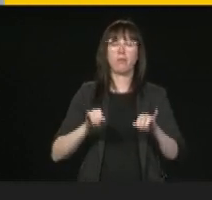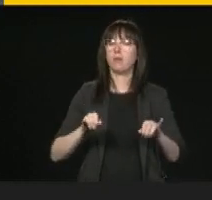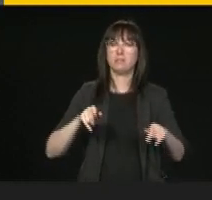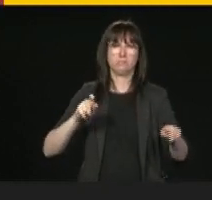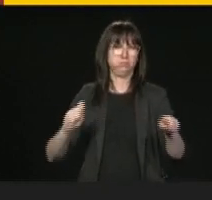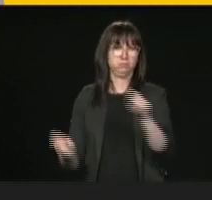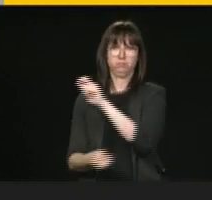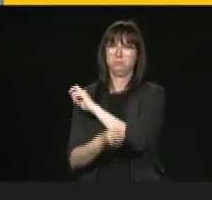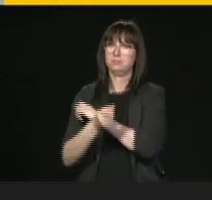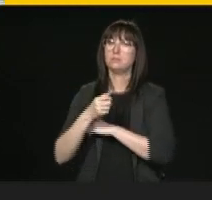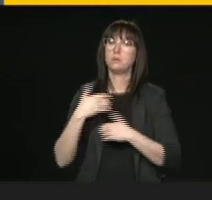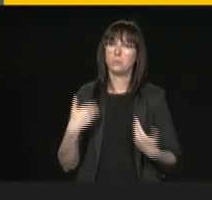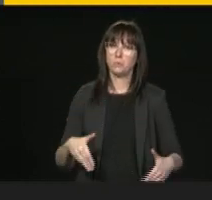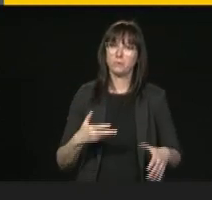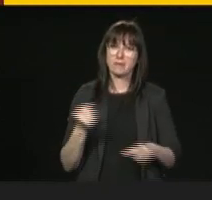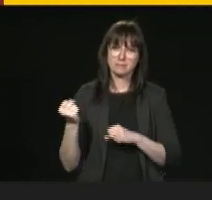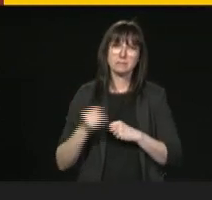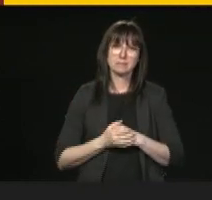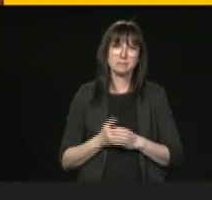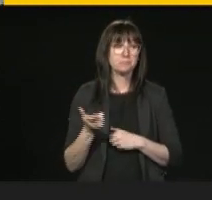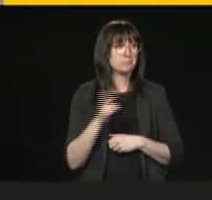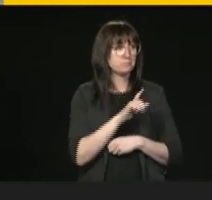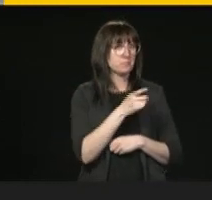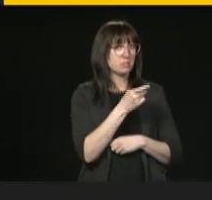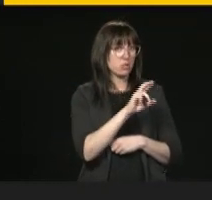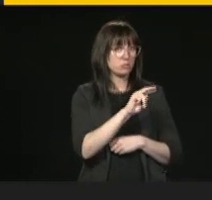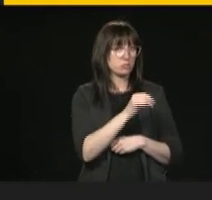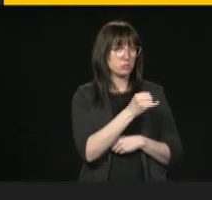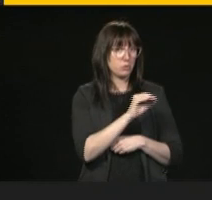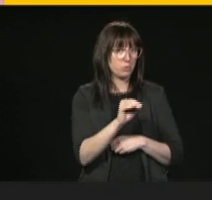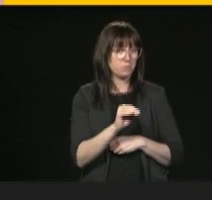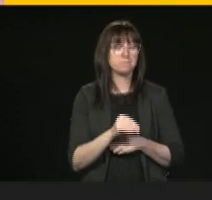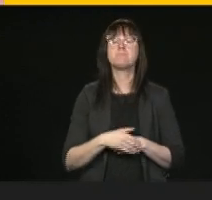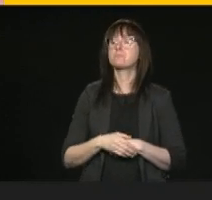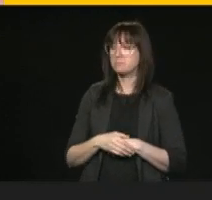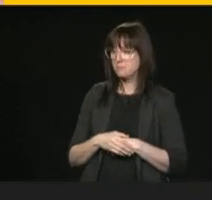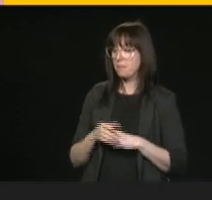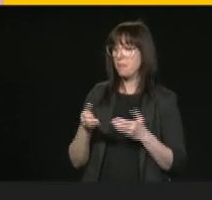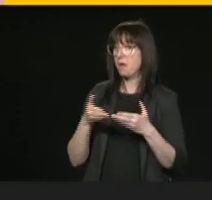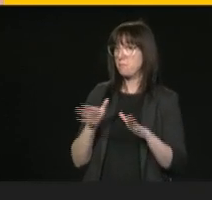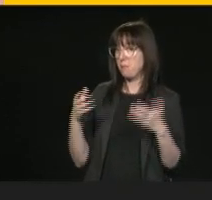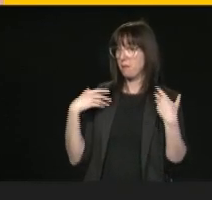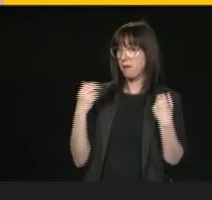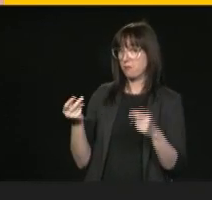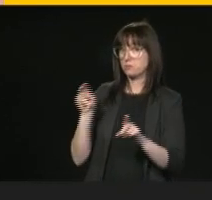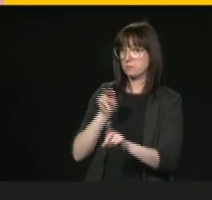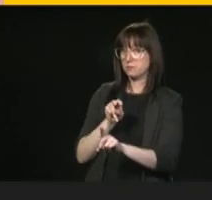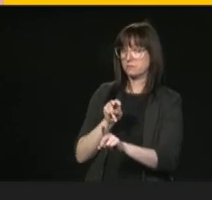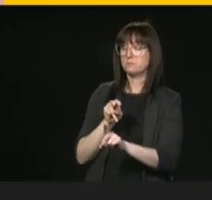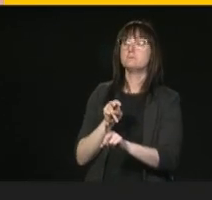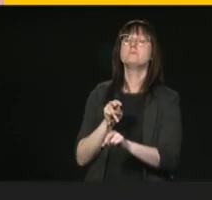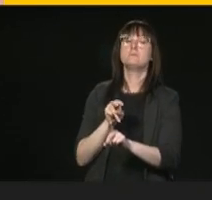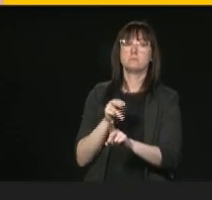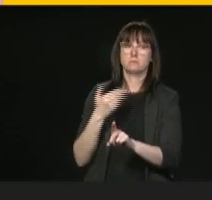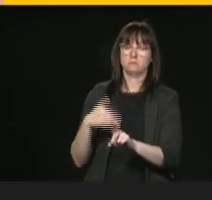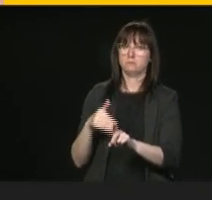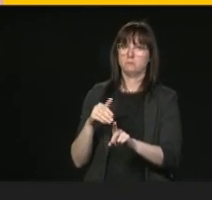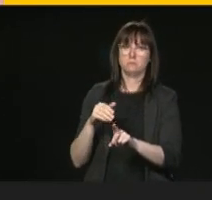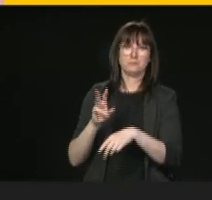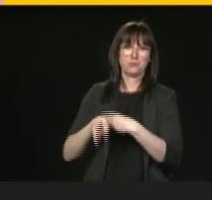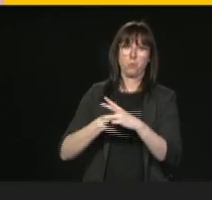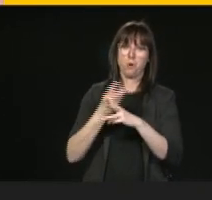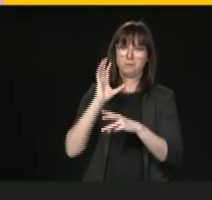What I can say is that from the public health perspective, there's tremendous global collaboration. We're in